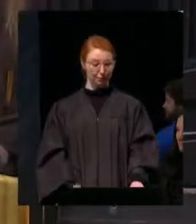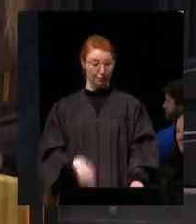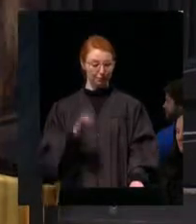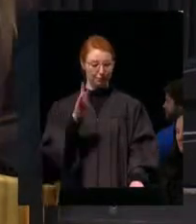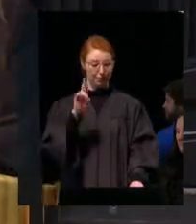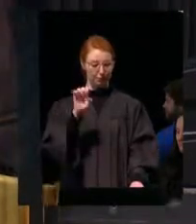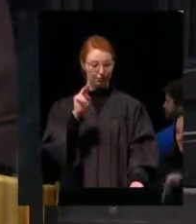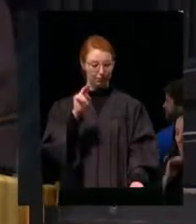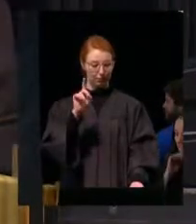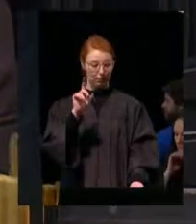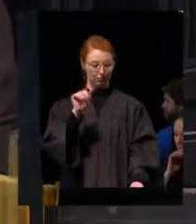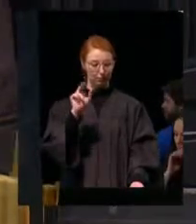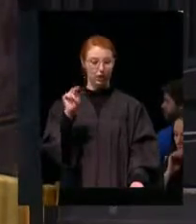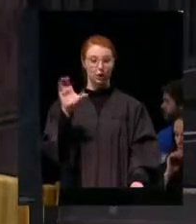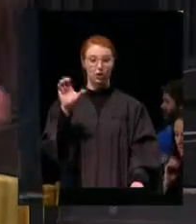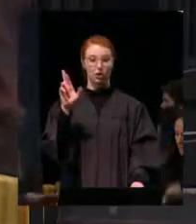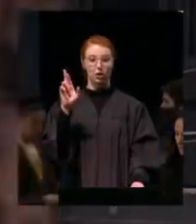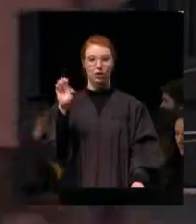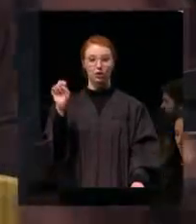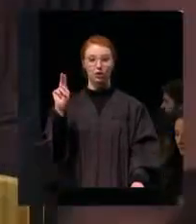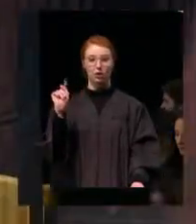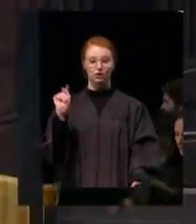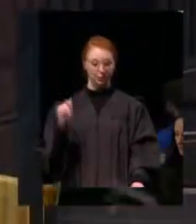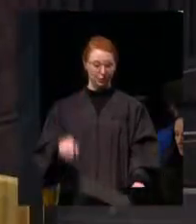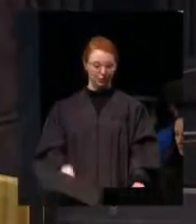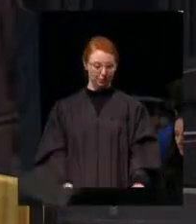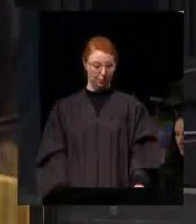Brendan Current.